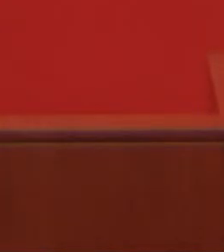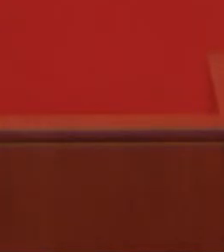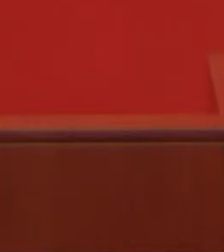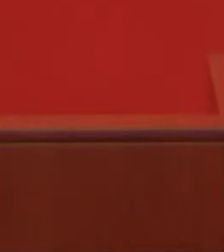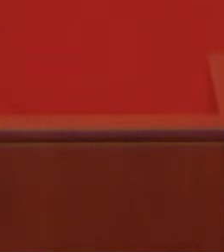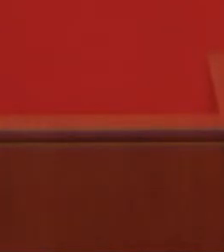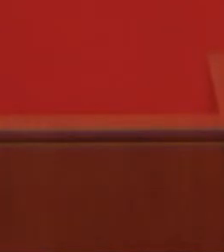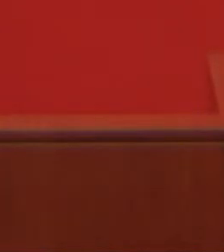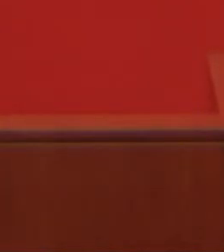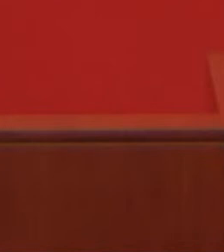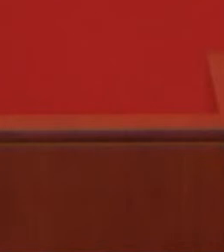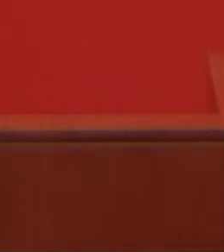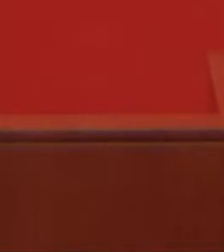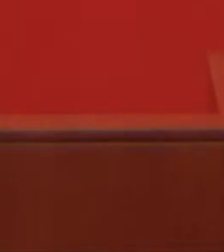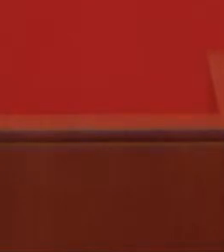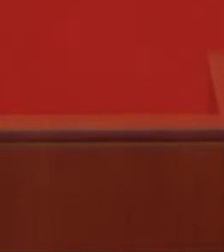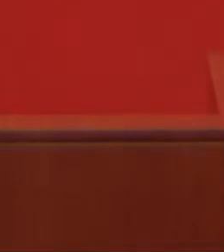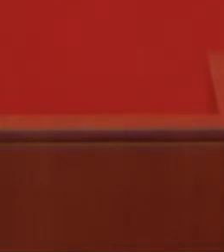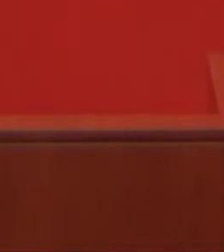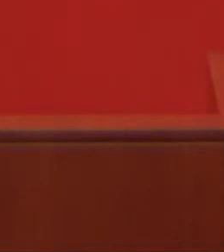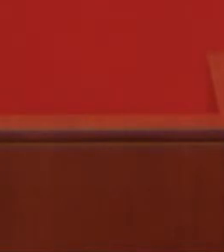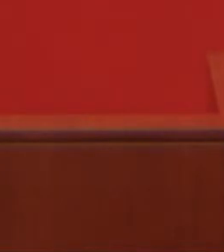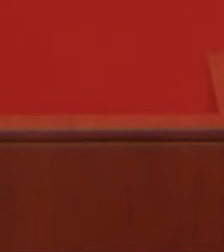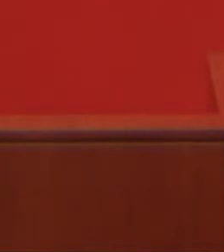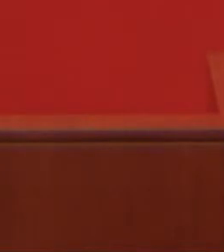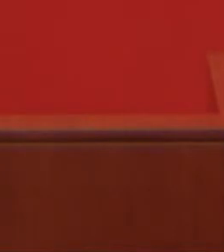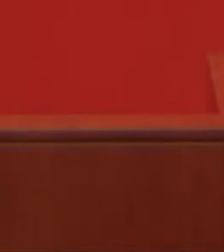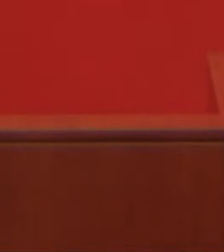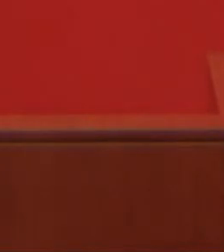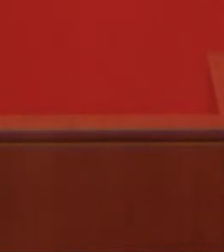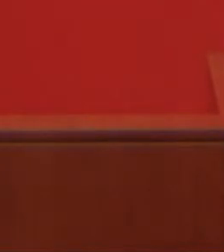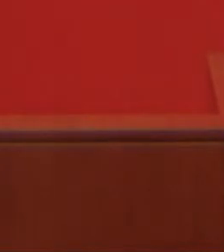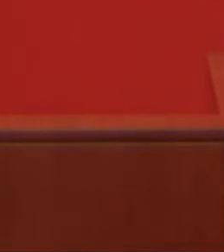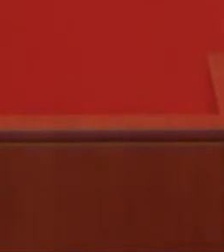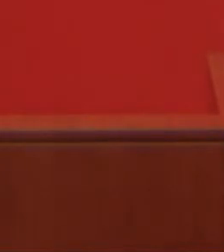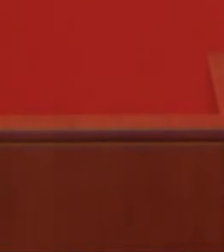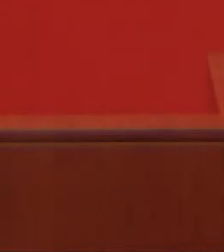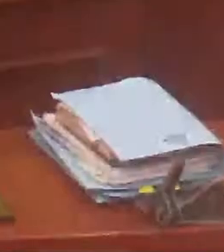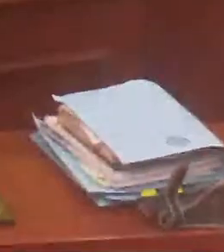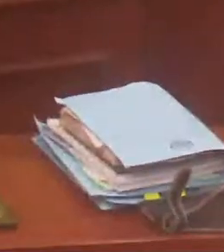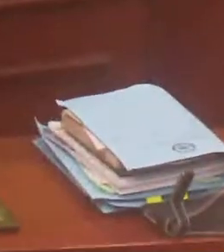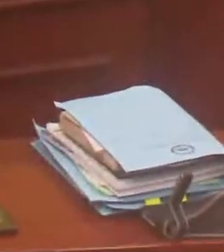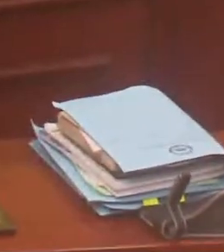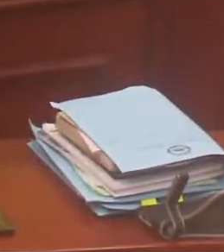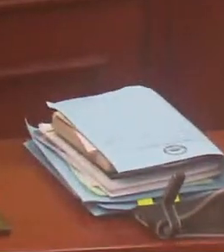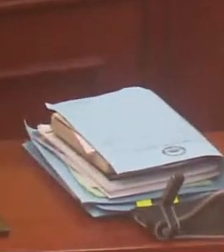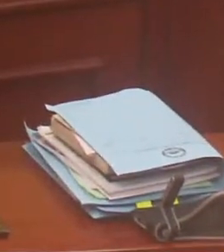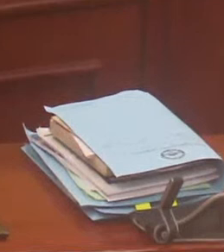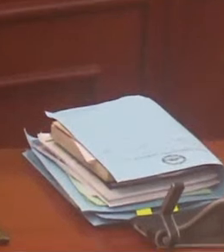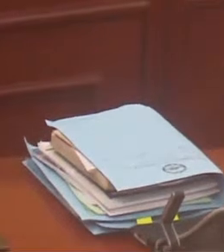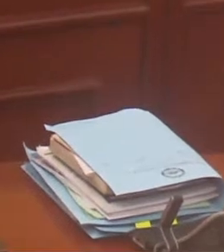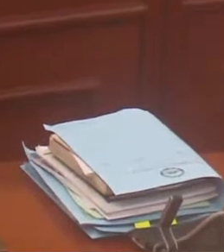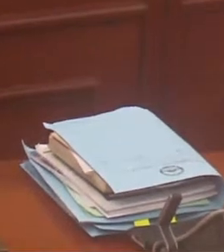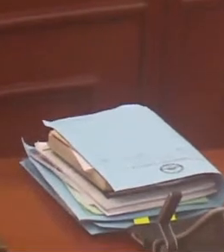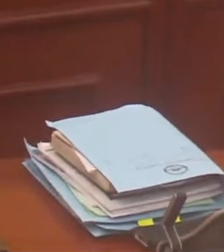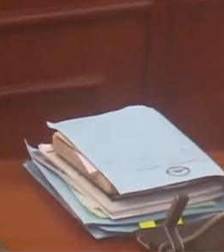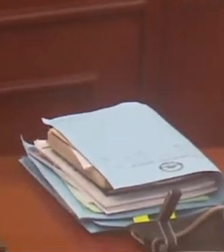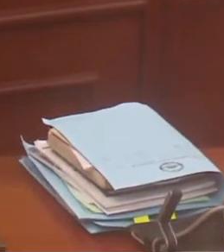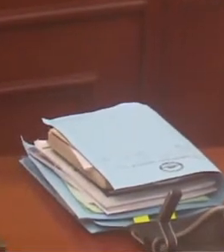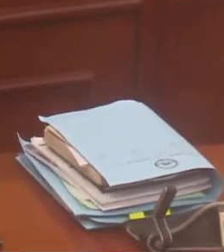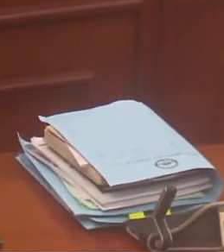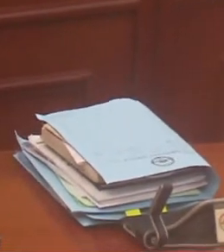Yes, Minority Leader. Madam Speaker, I would support the motion